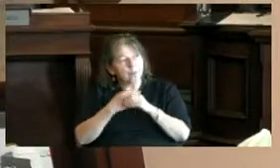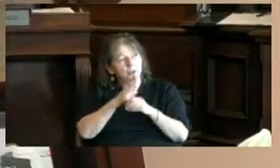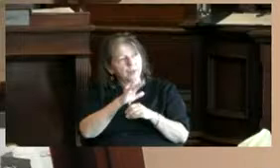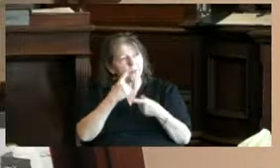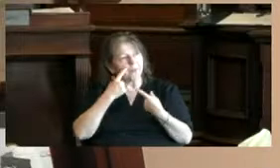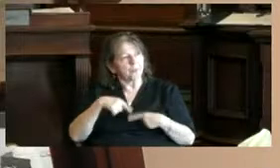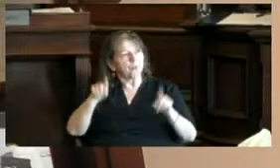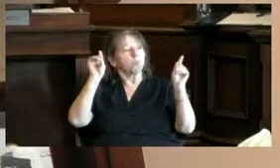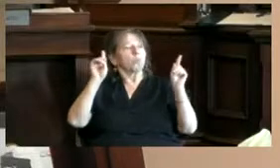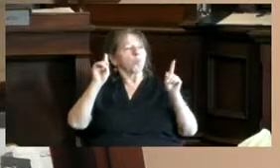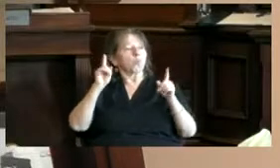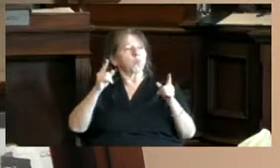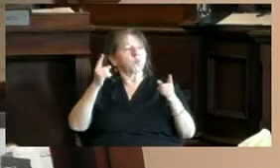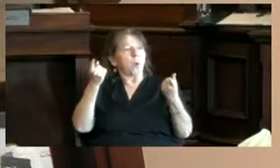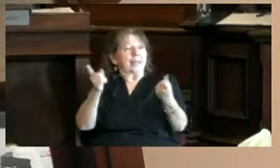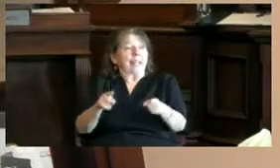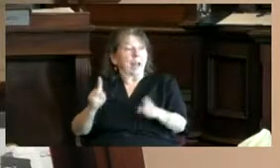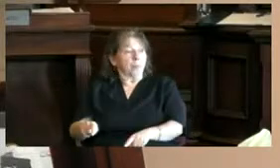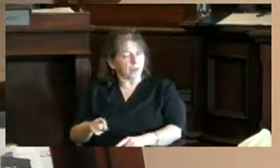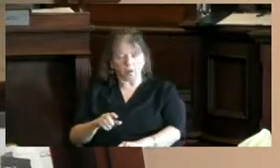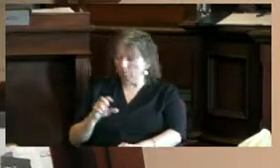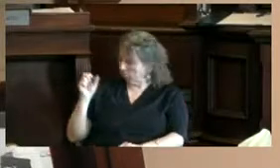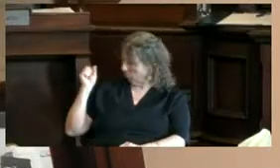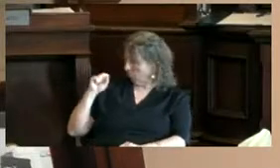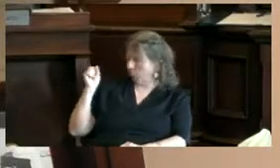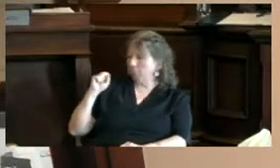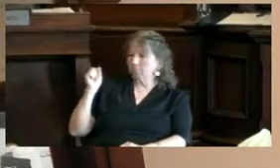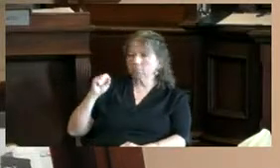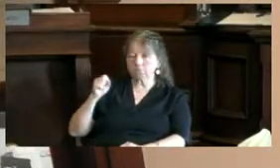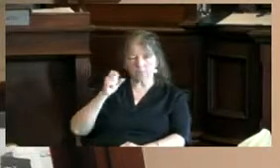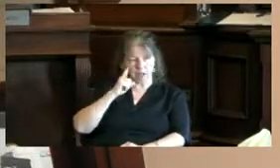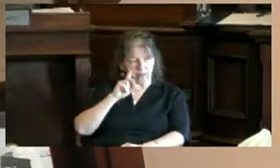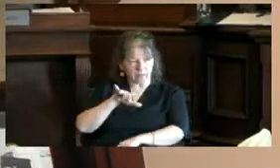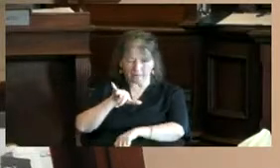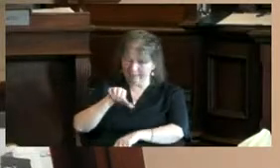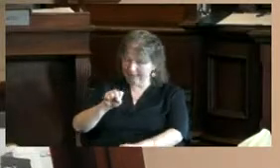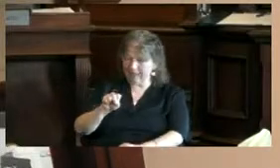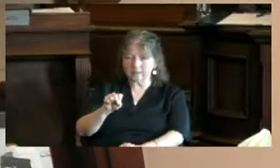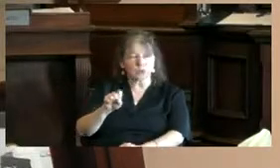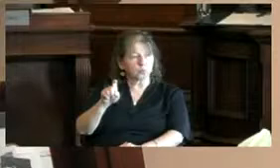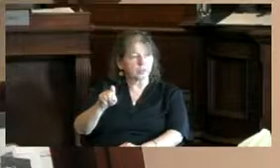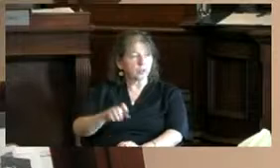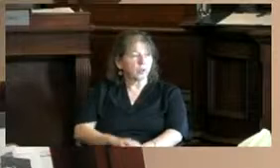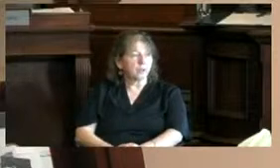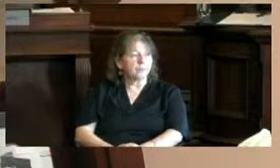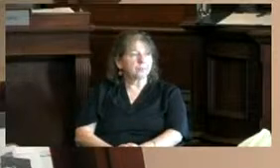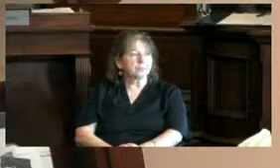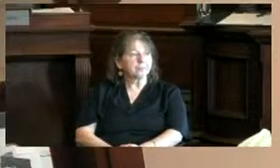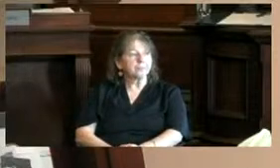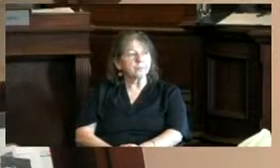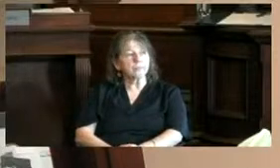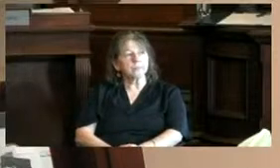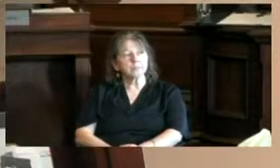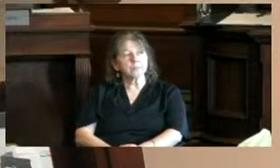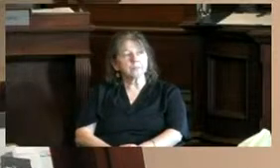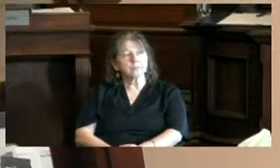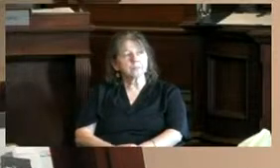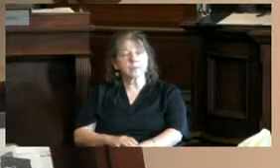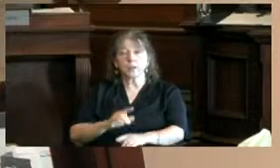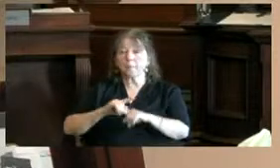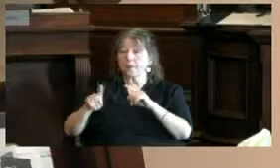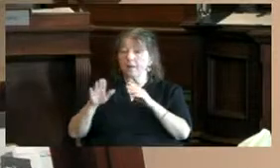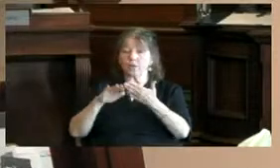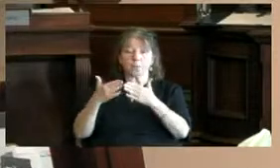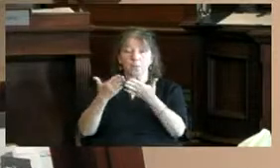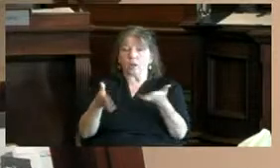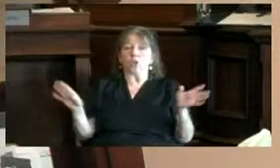being made in that area? Yeah, I think that's we absolutely should. And I think not only just us, but as a community writ large,